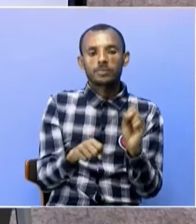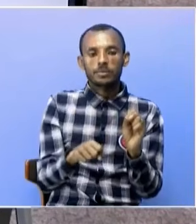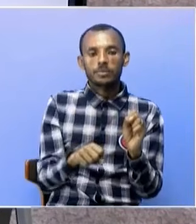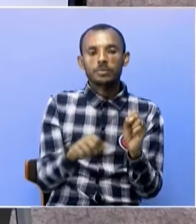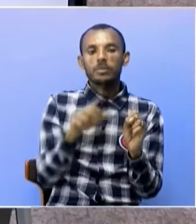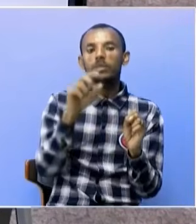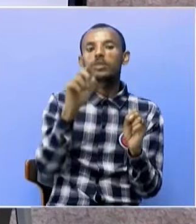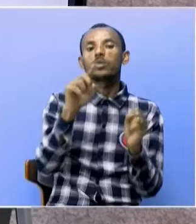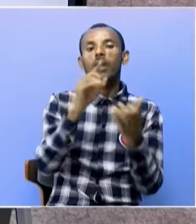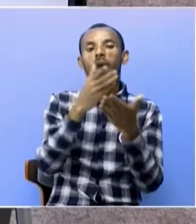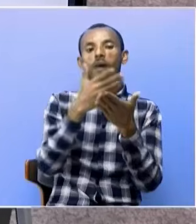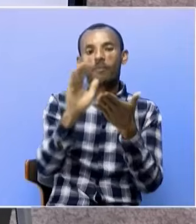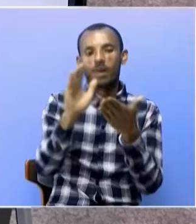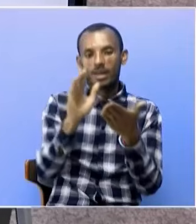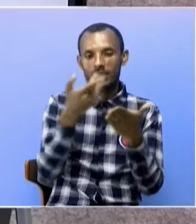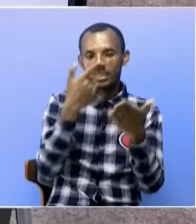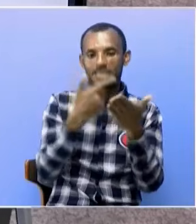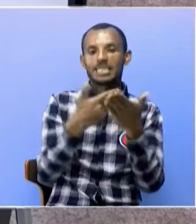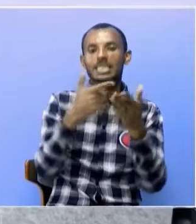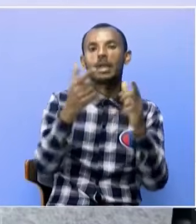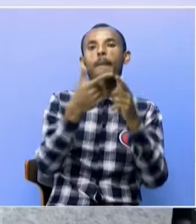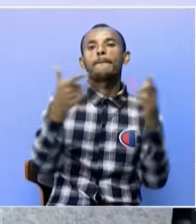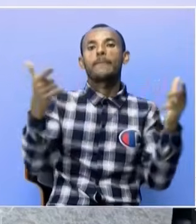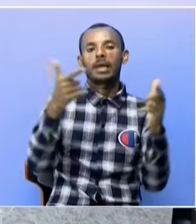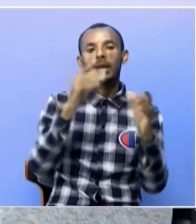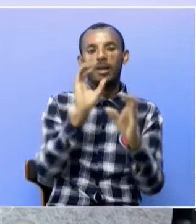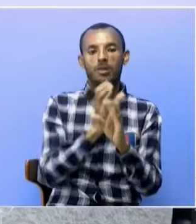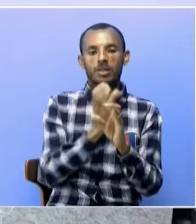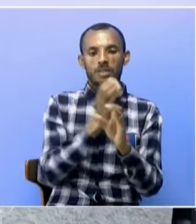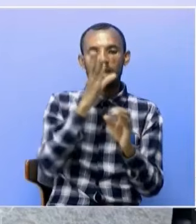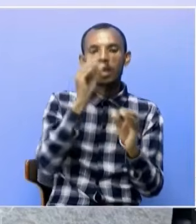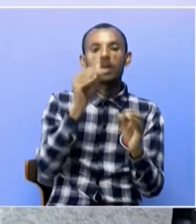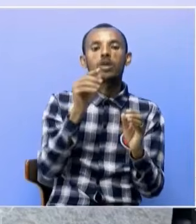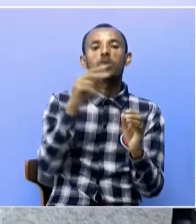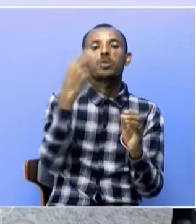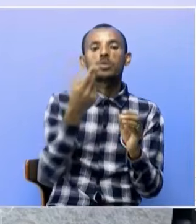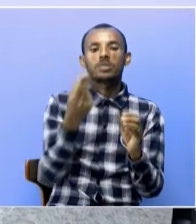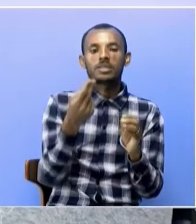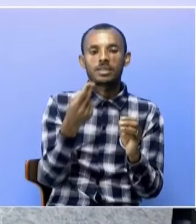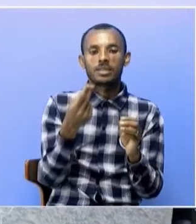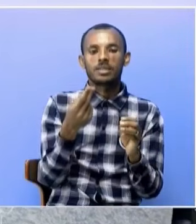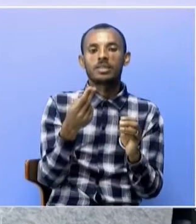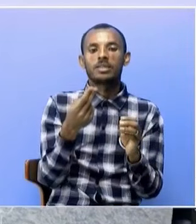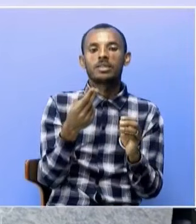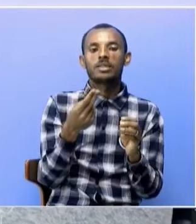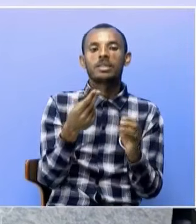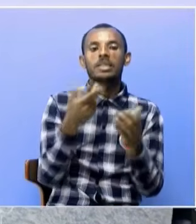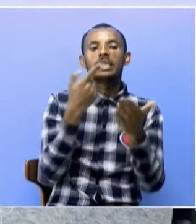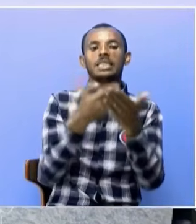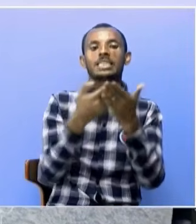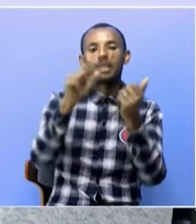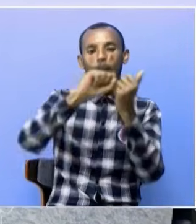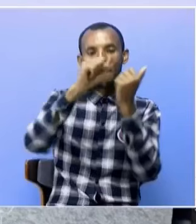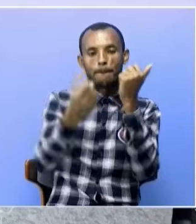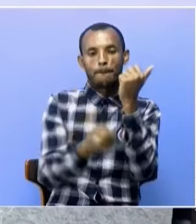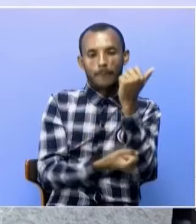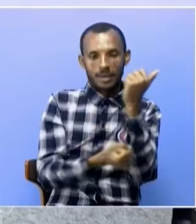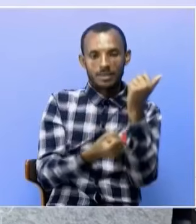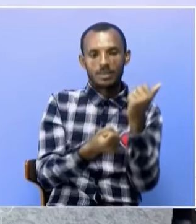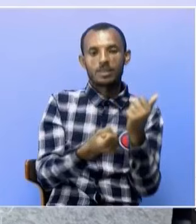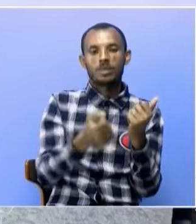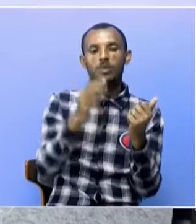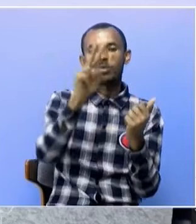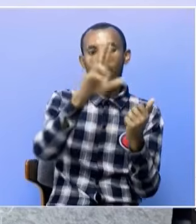you can avoid these big calculations and use these bases. You have